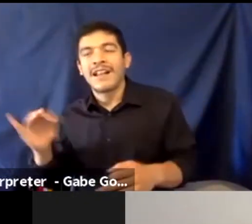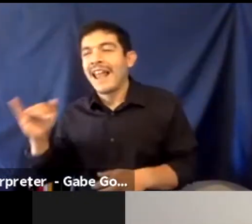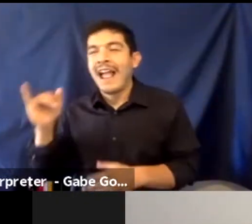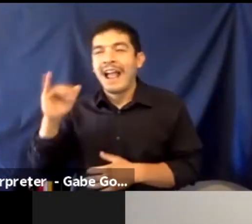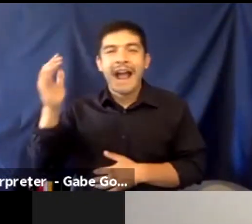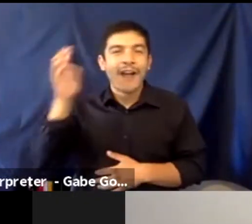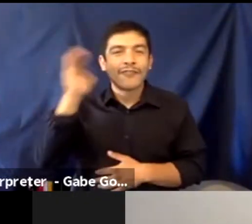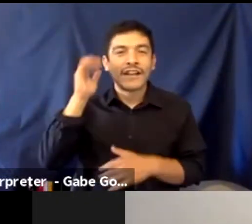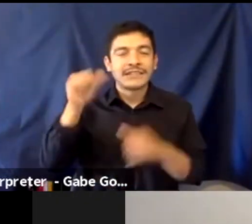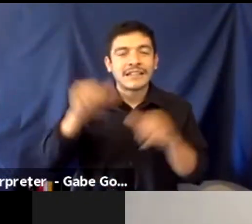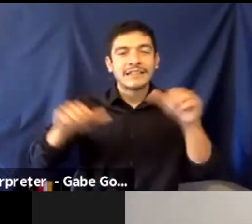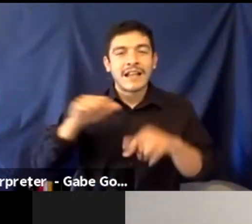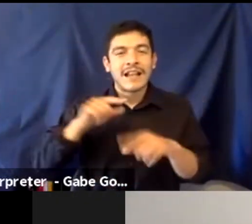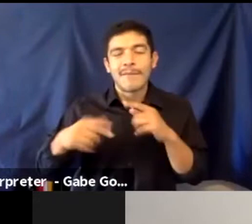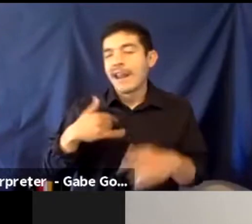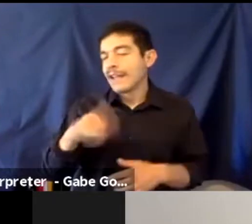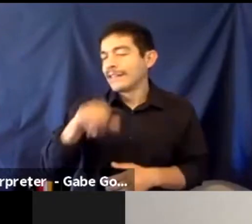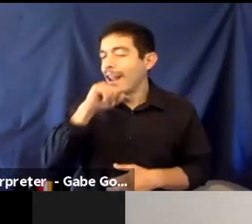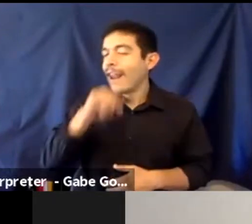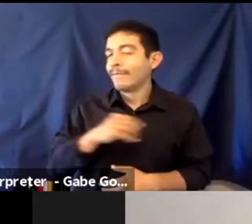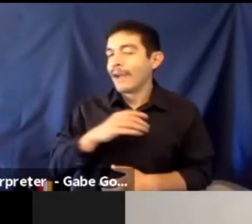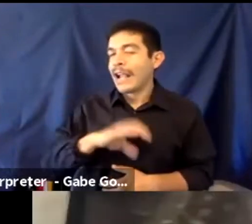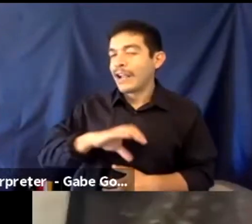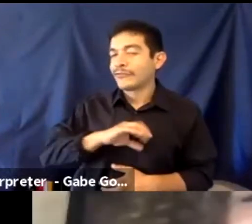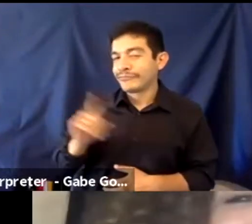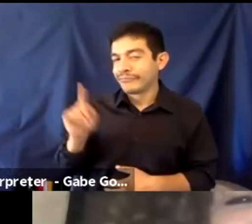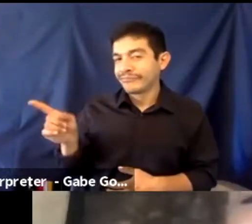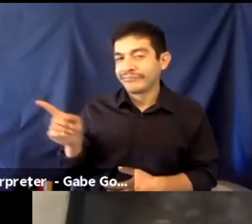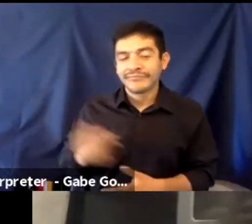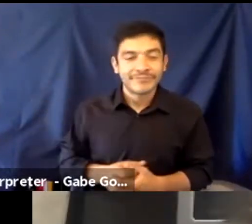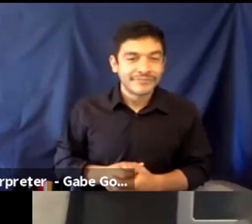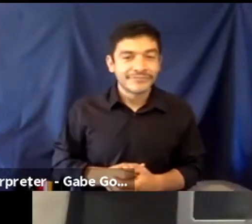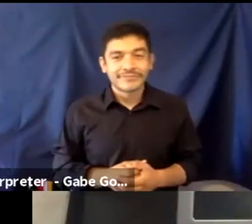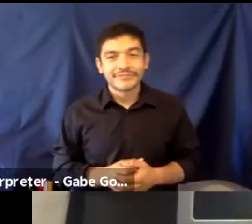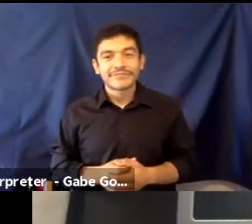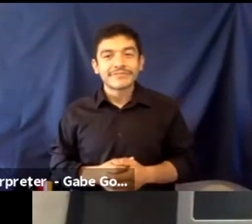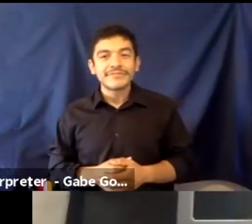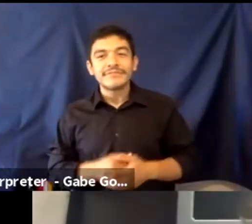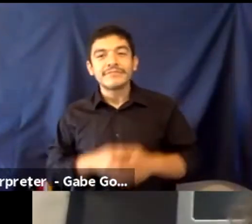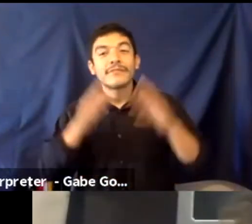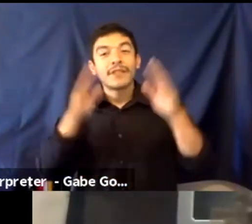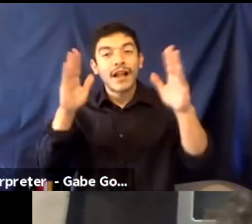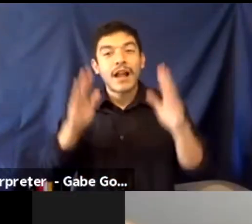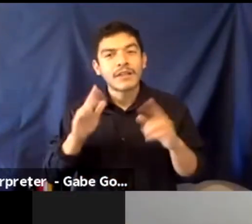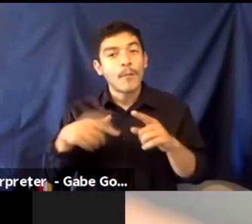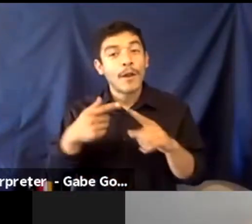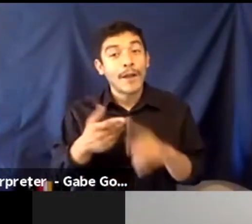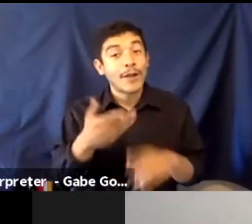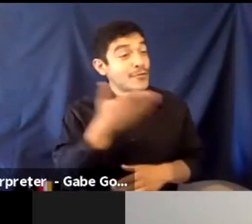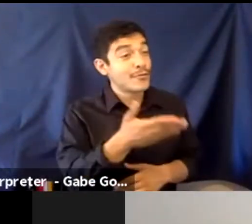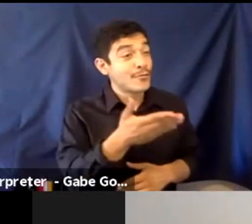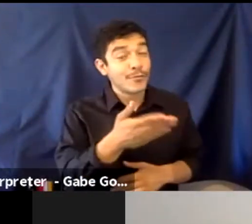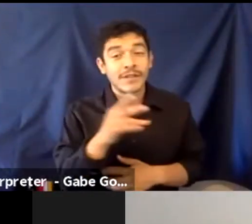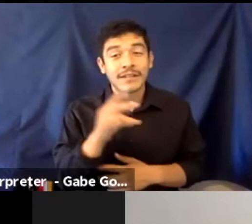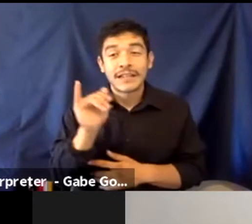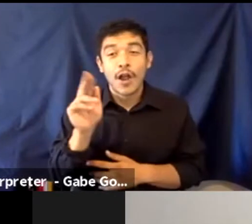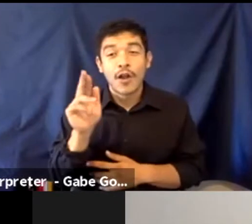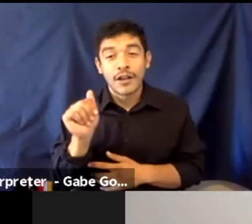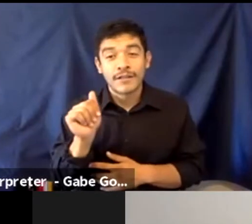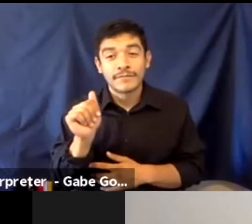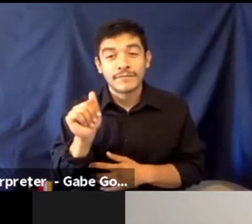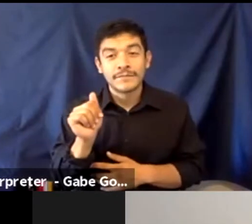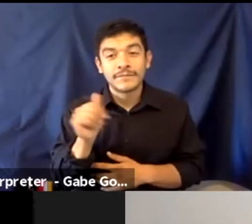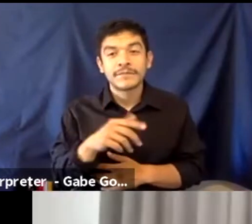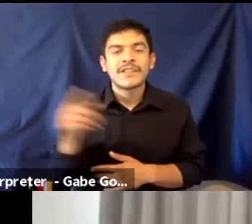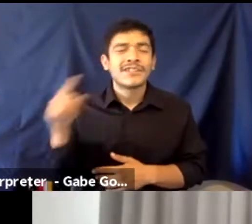but I still love my character. Awesome. Kiarra, what about you? I feel like I'm most alike